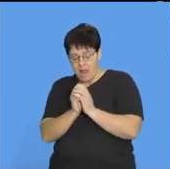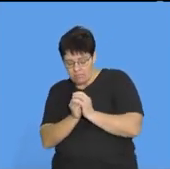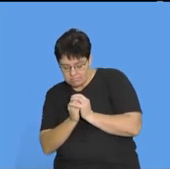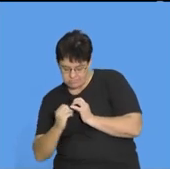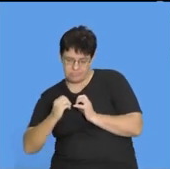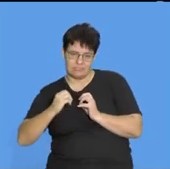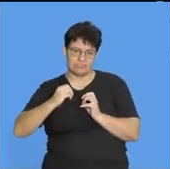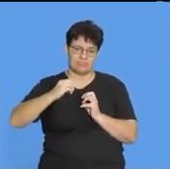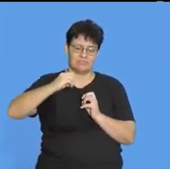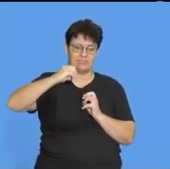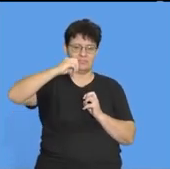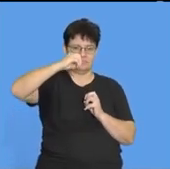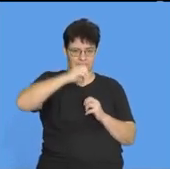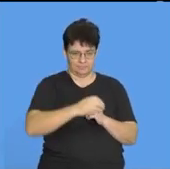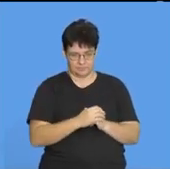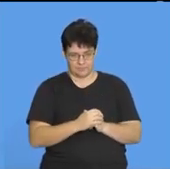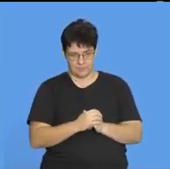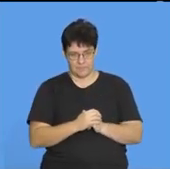egg.